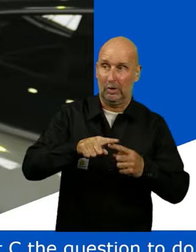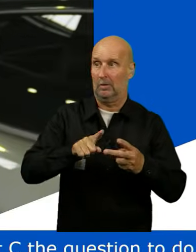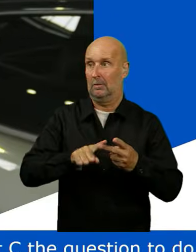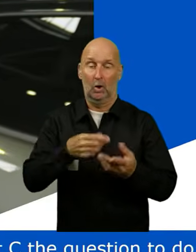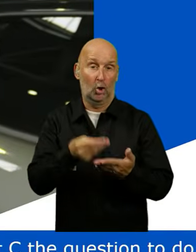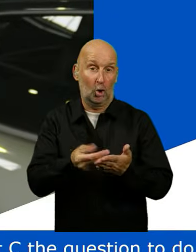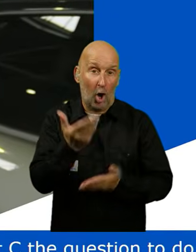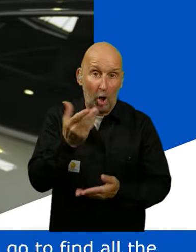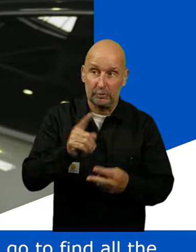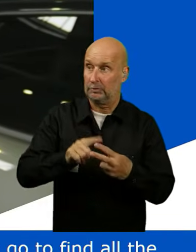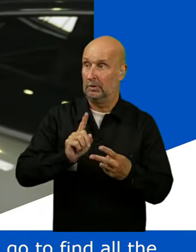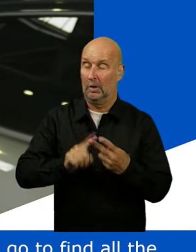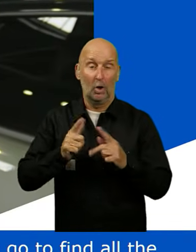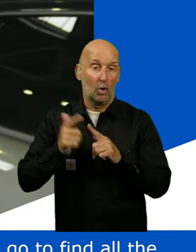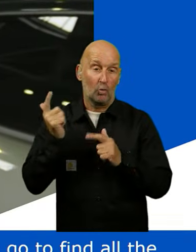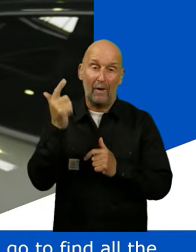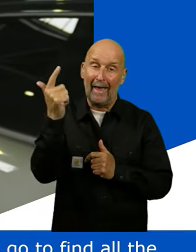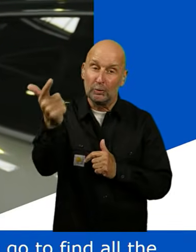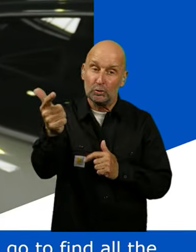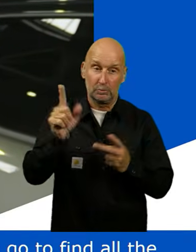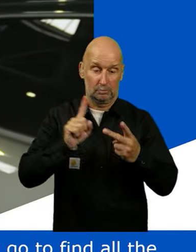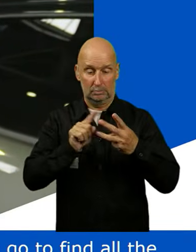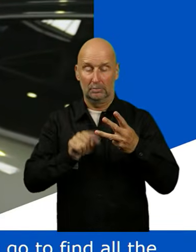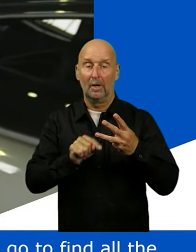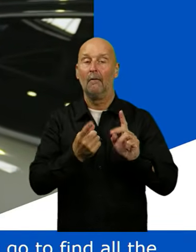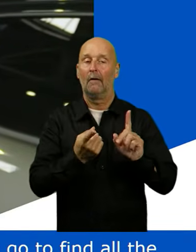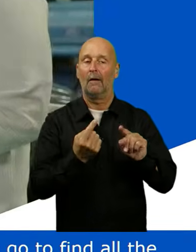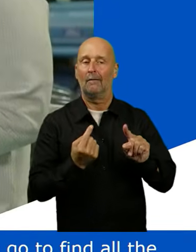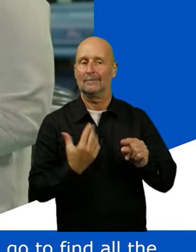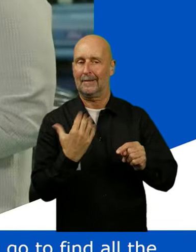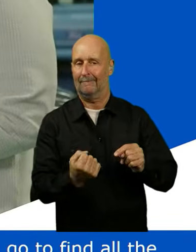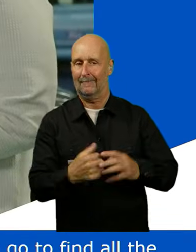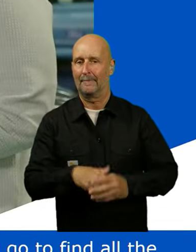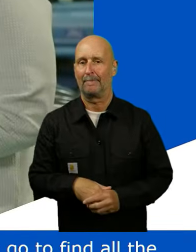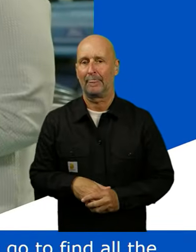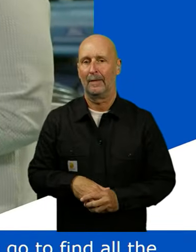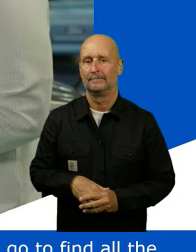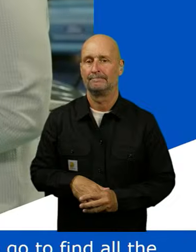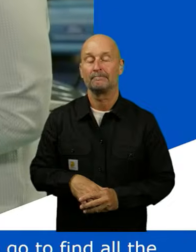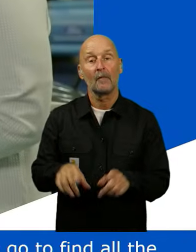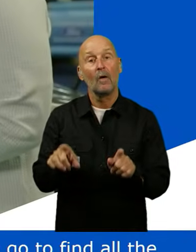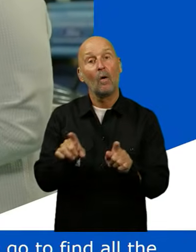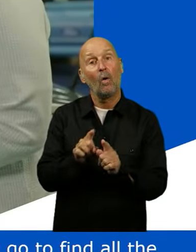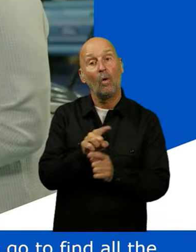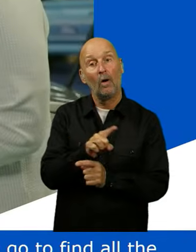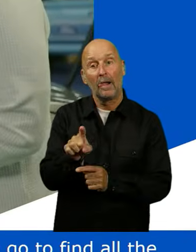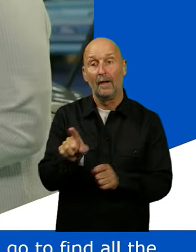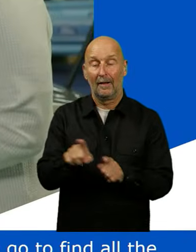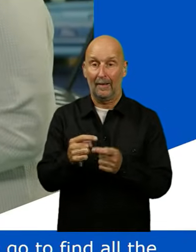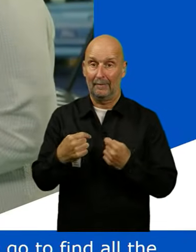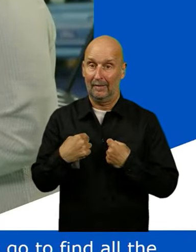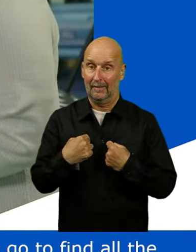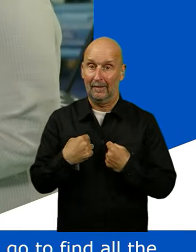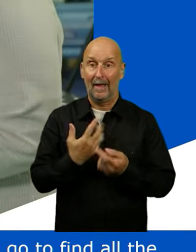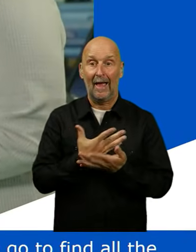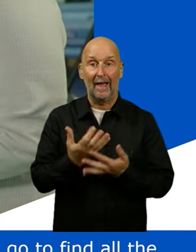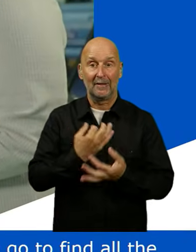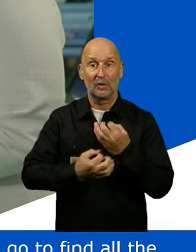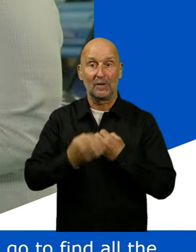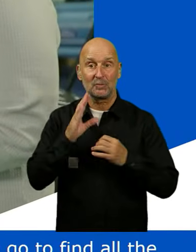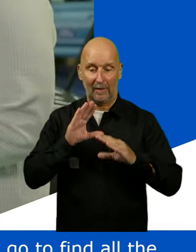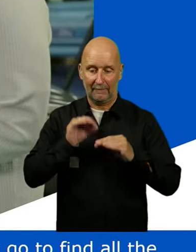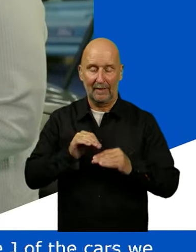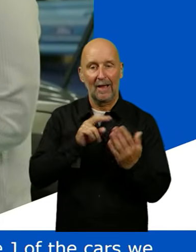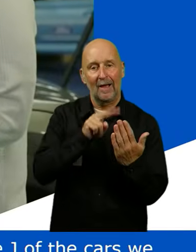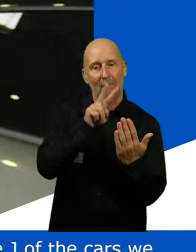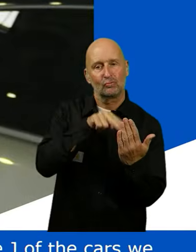cost, or range of the cars. We answer everything on there. Yeah, and also if you're like me and you have any questions after you have a little